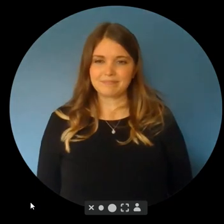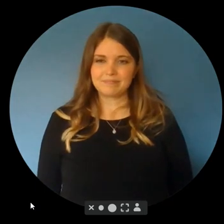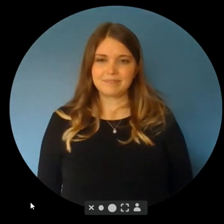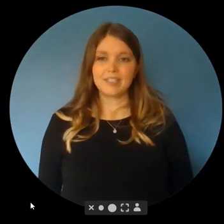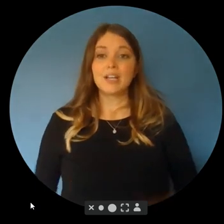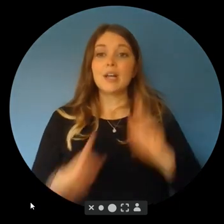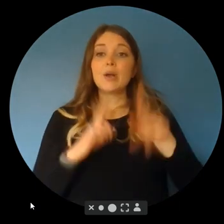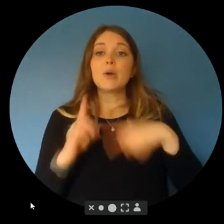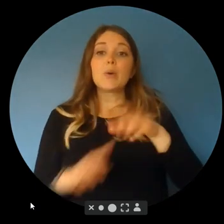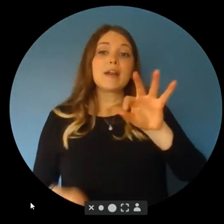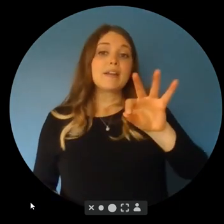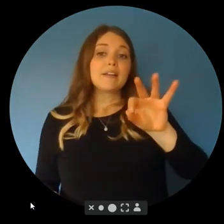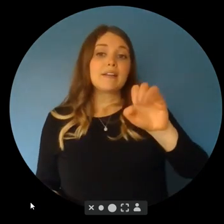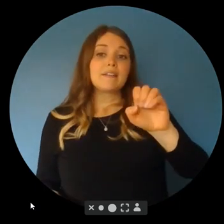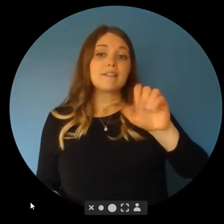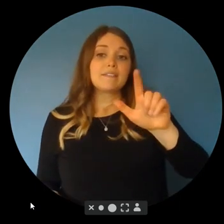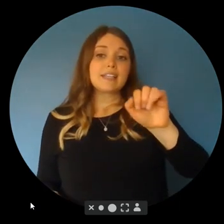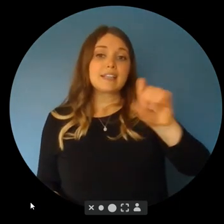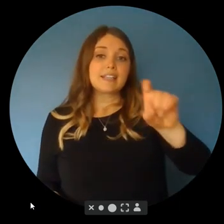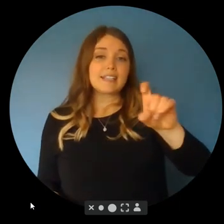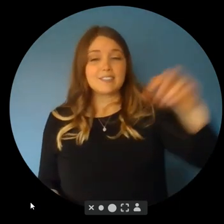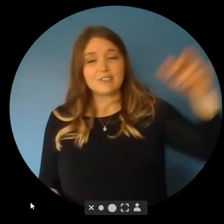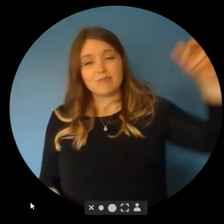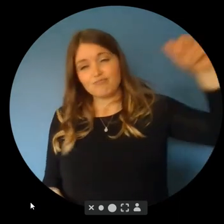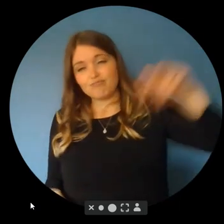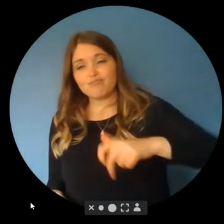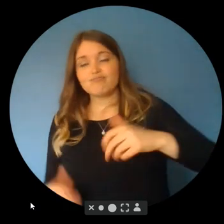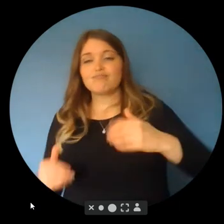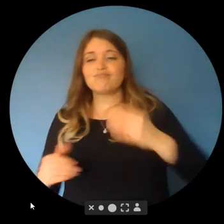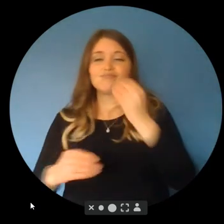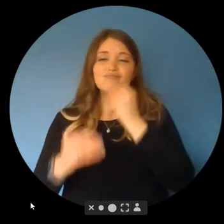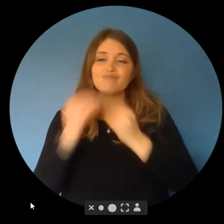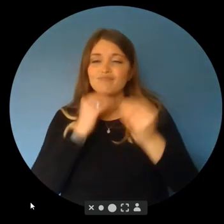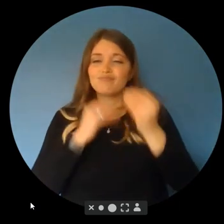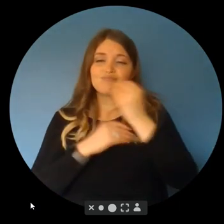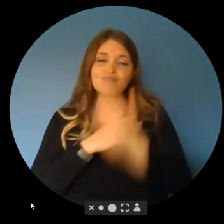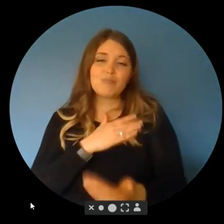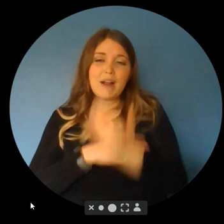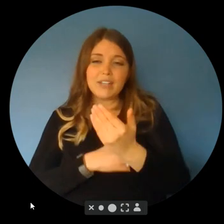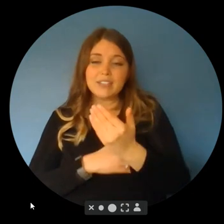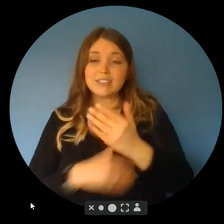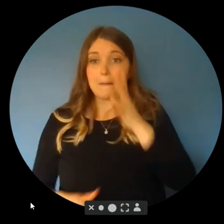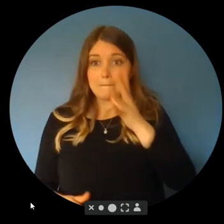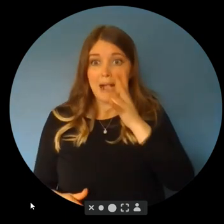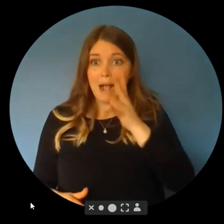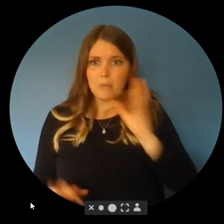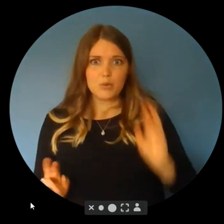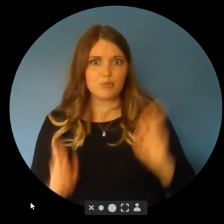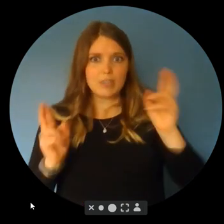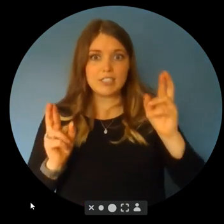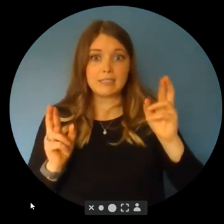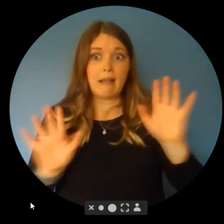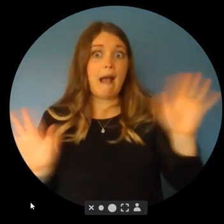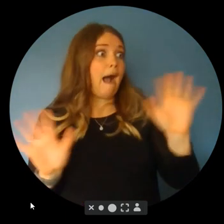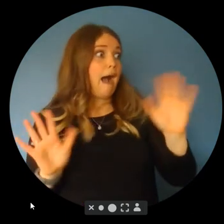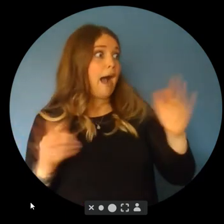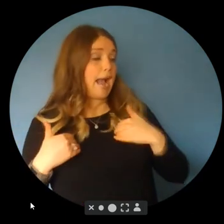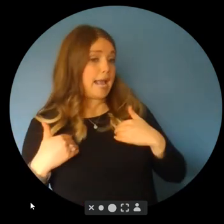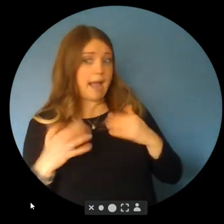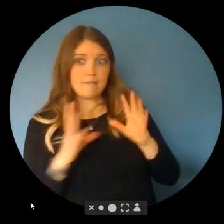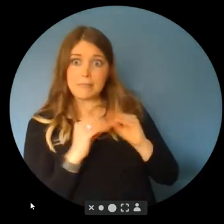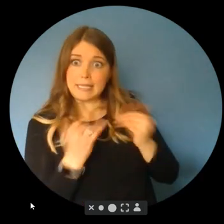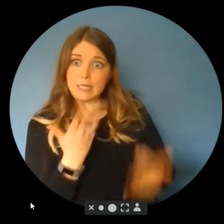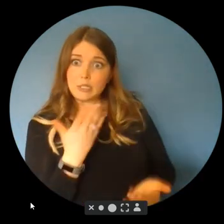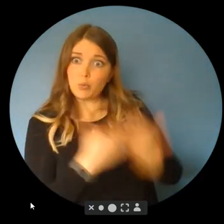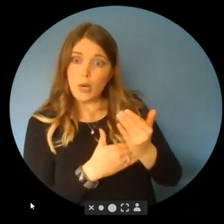When Felix came down to have breakfast, his mom was in a hurry. I've got a meeting this morning and it's almost time to go.